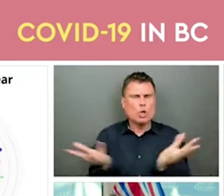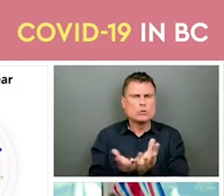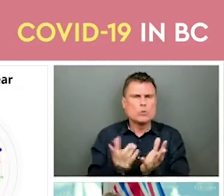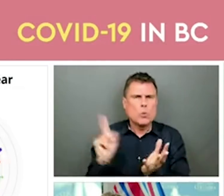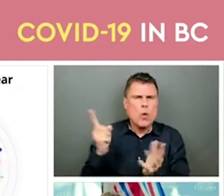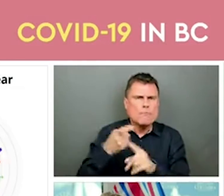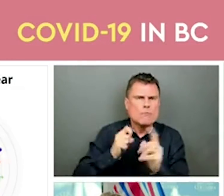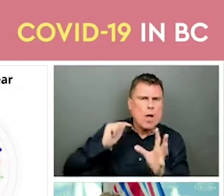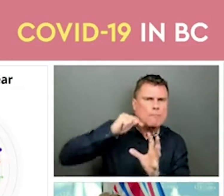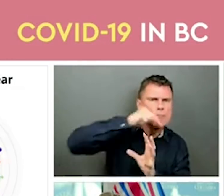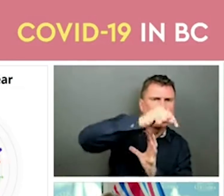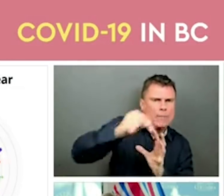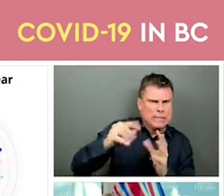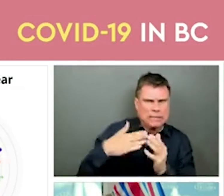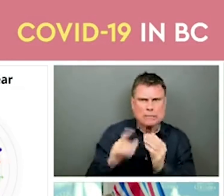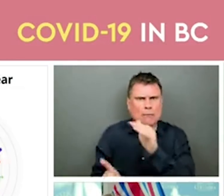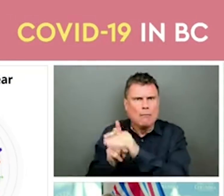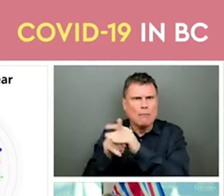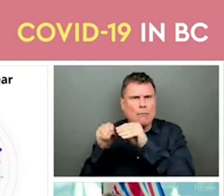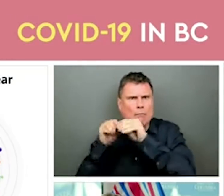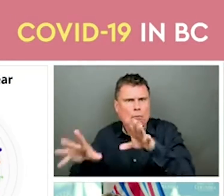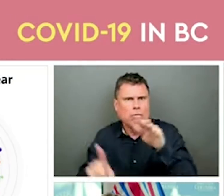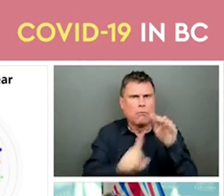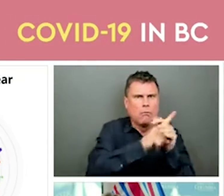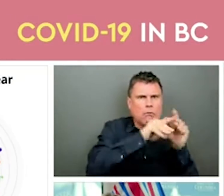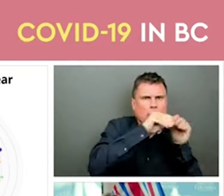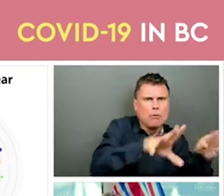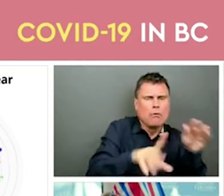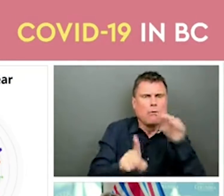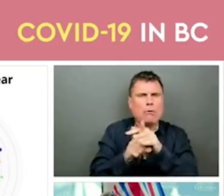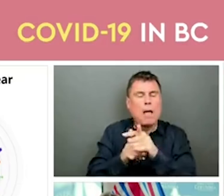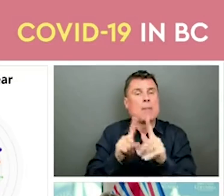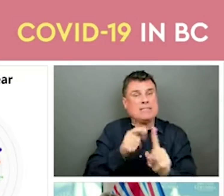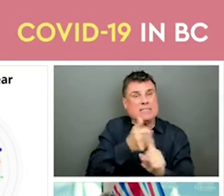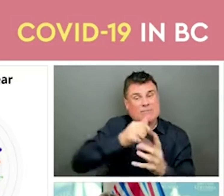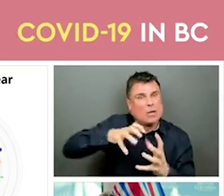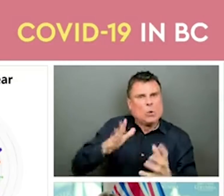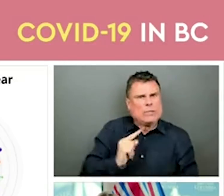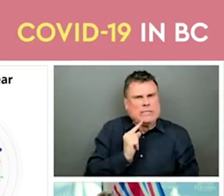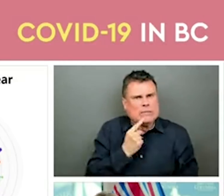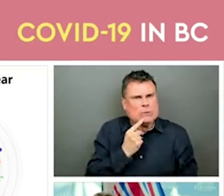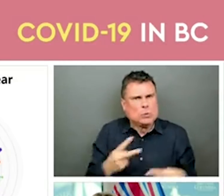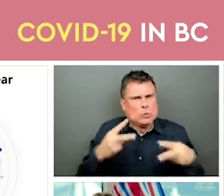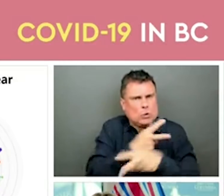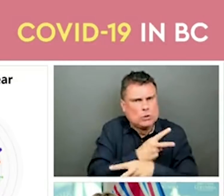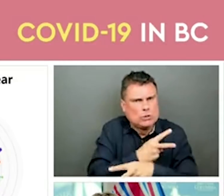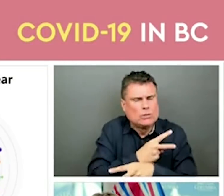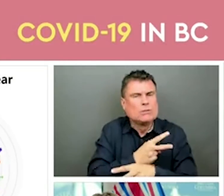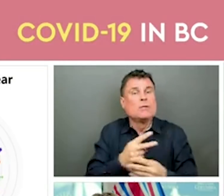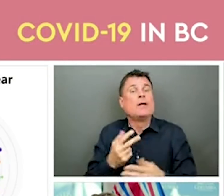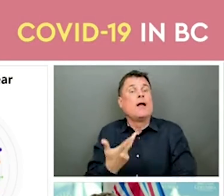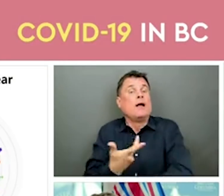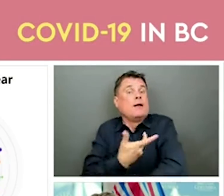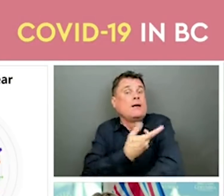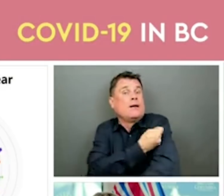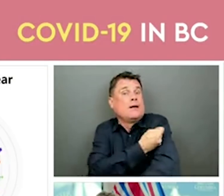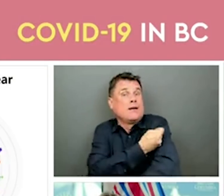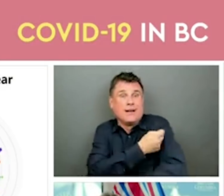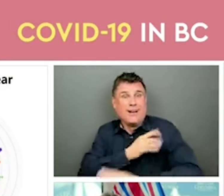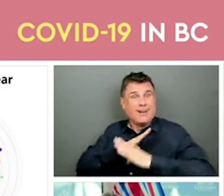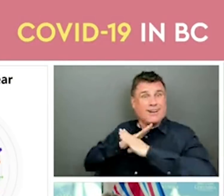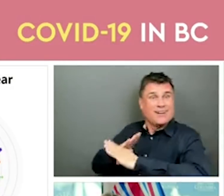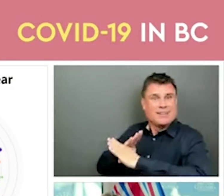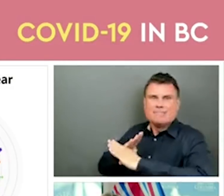in transmissibility, more severe disease, reduced effectiveness of treatments or vaccines, or challenges